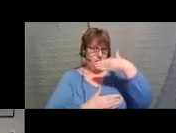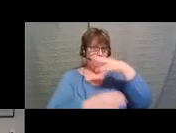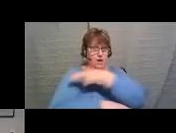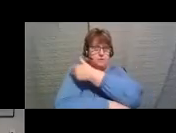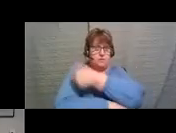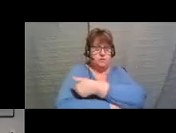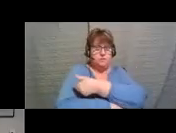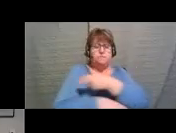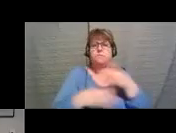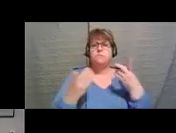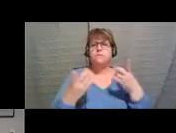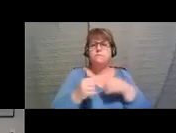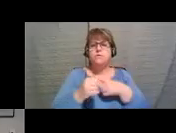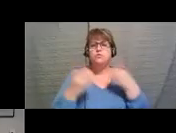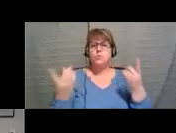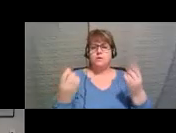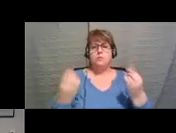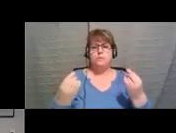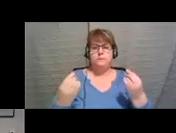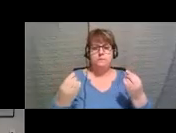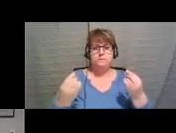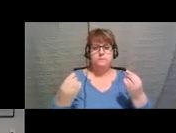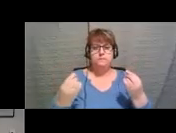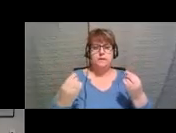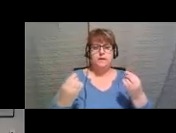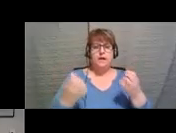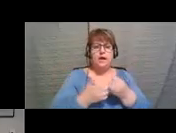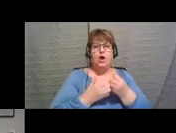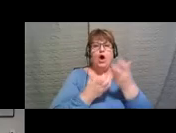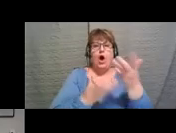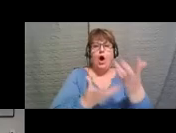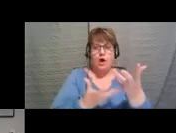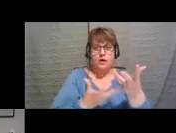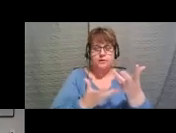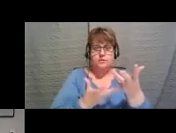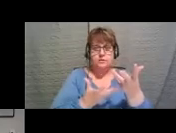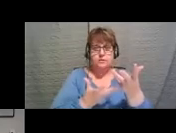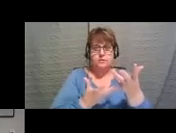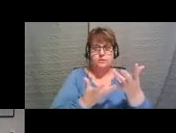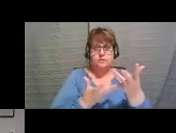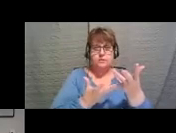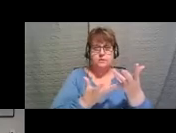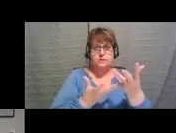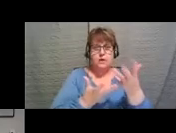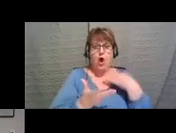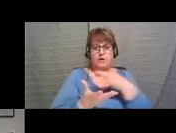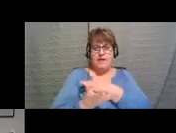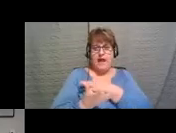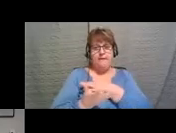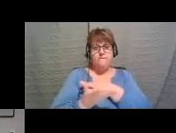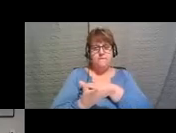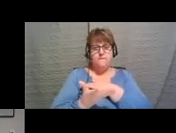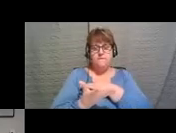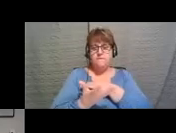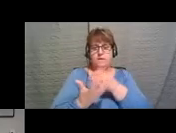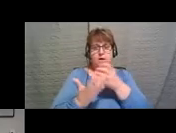First thing that it did was it caused a complete wipeout of our staff. Half of our